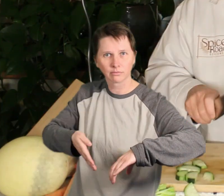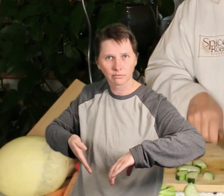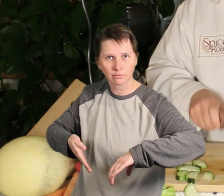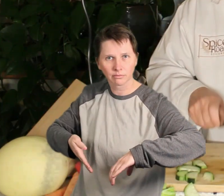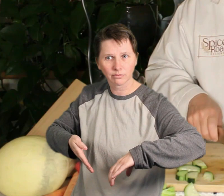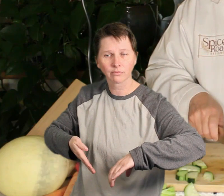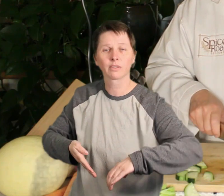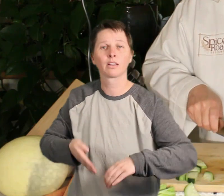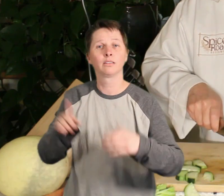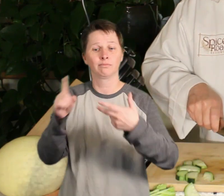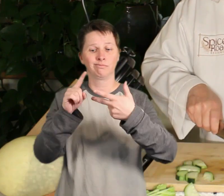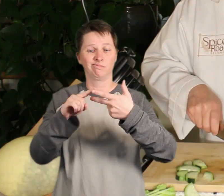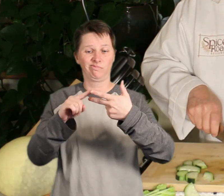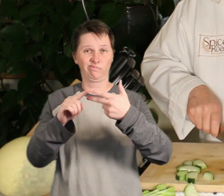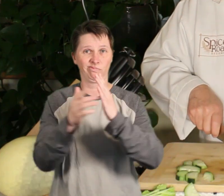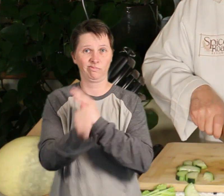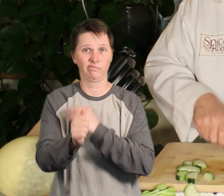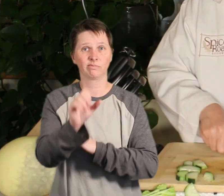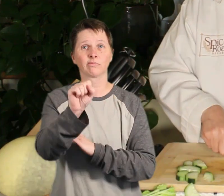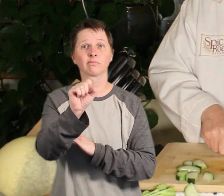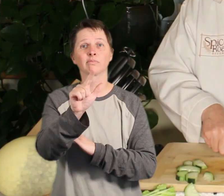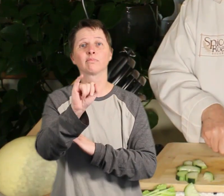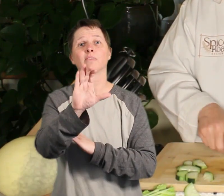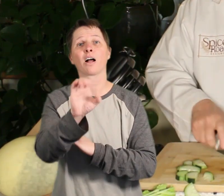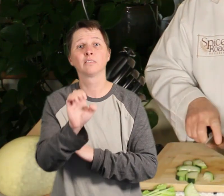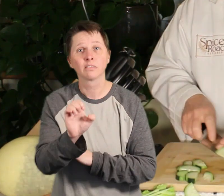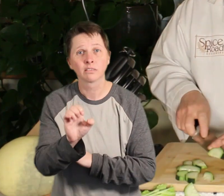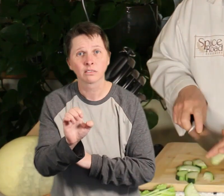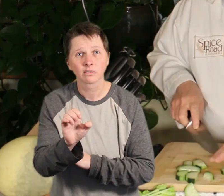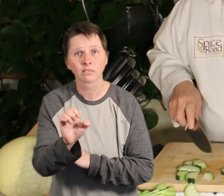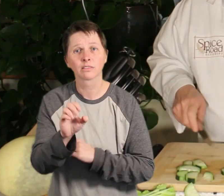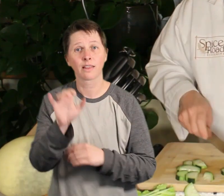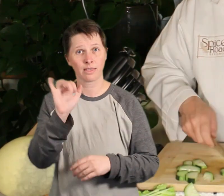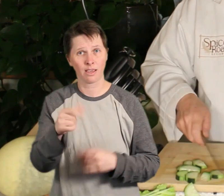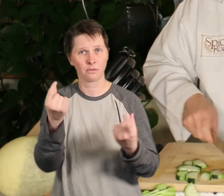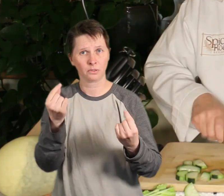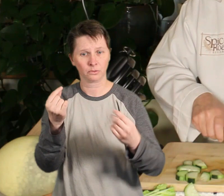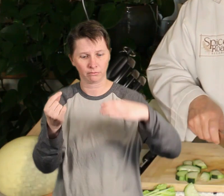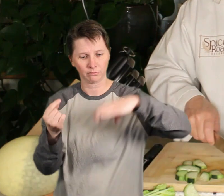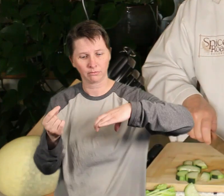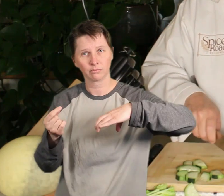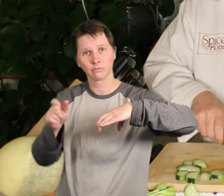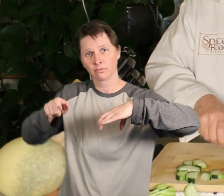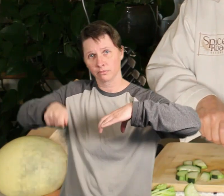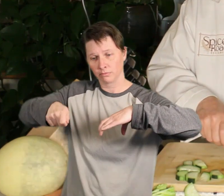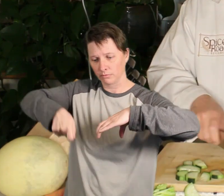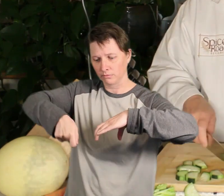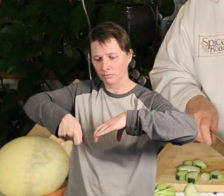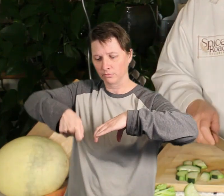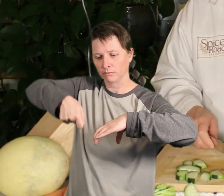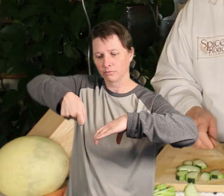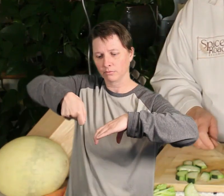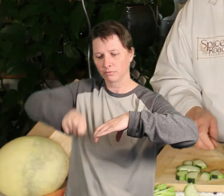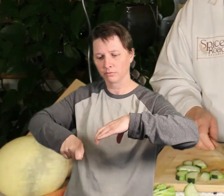is actually an up and down. You'll see some people with a little bit of movement, but that's not necessary.